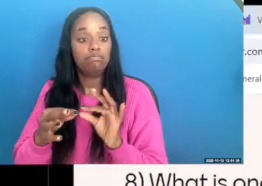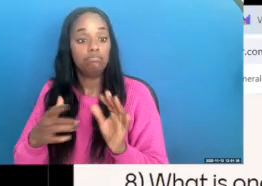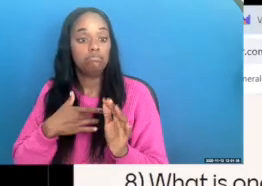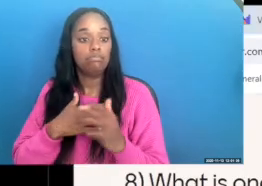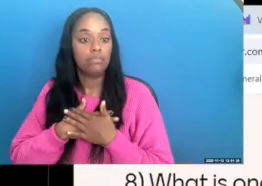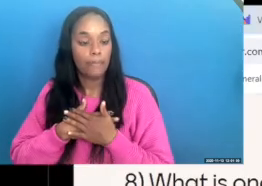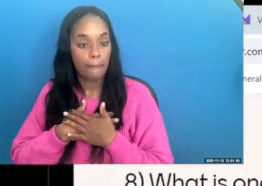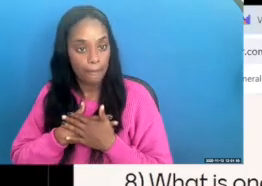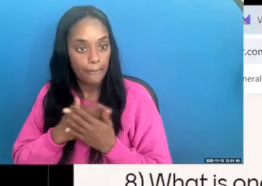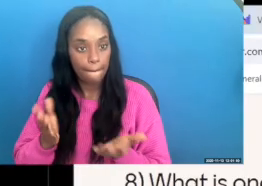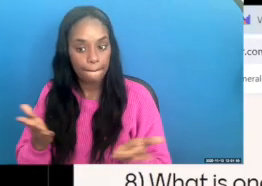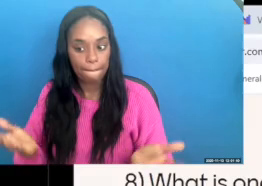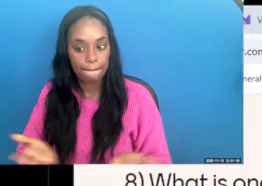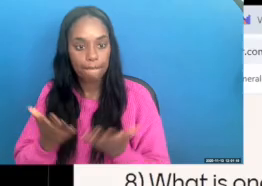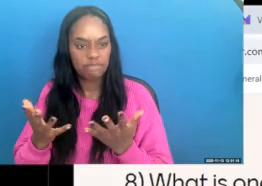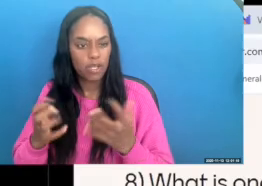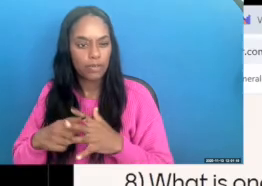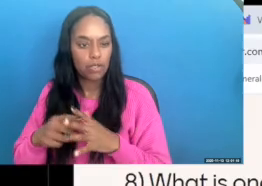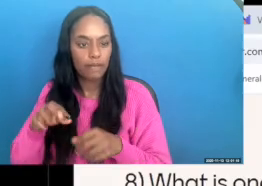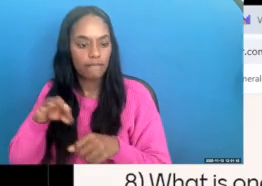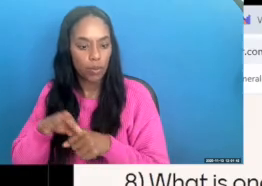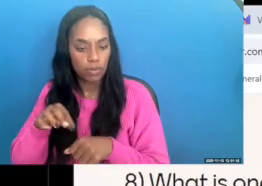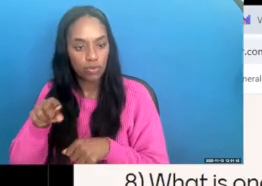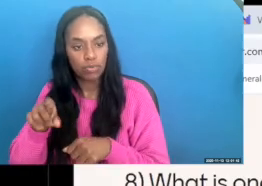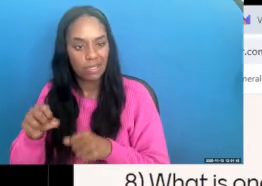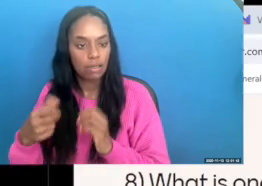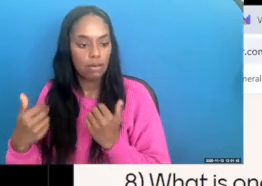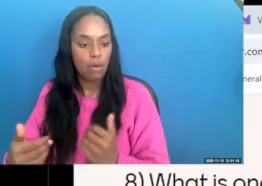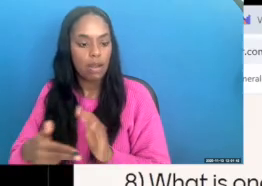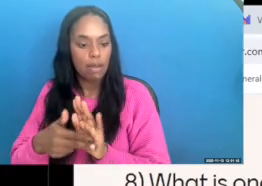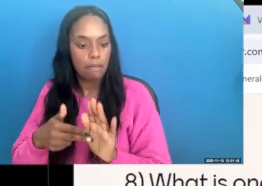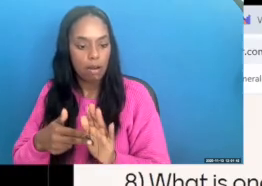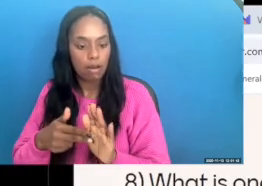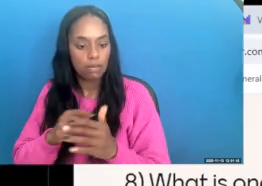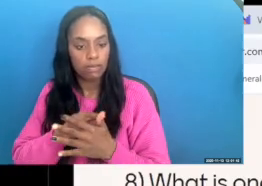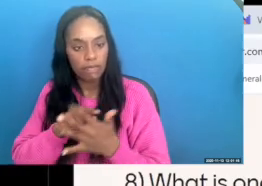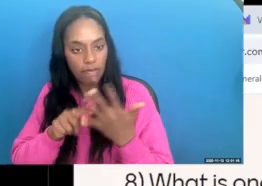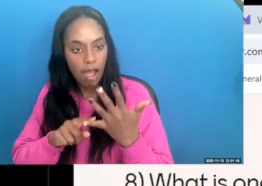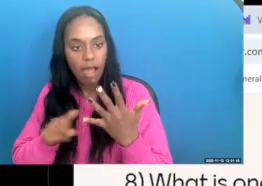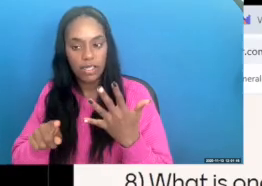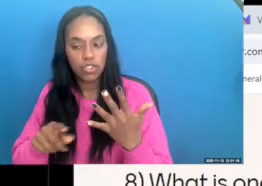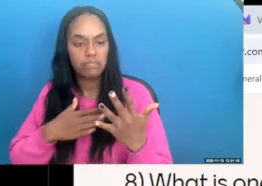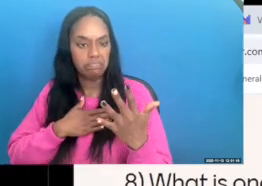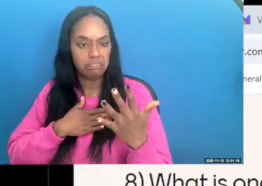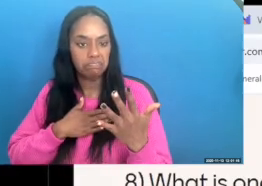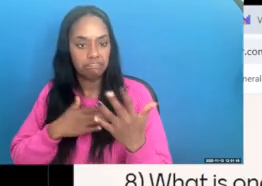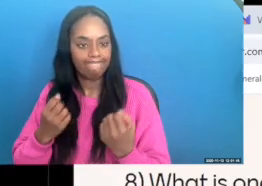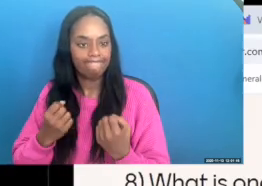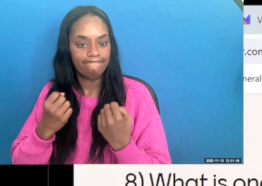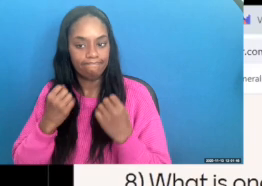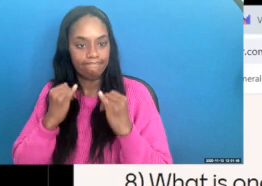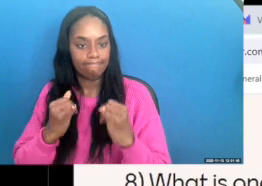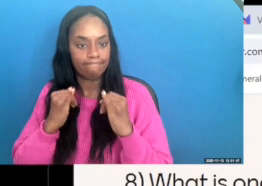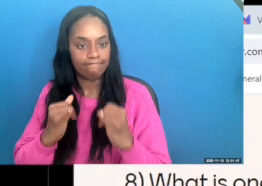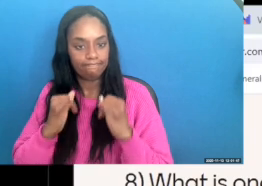Responses are starting to slow down a little bit, and we'd love to hear if what other folks have said resonates throughout the room. So